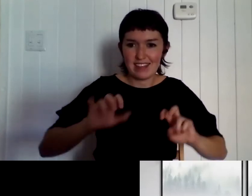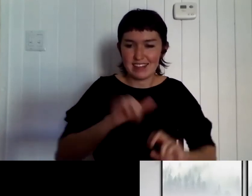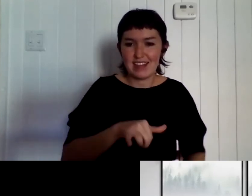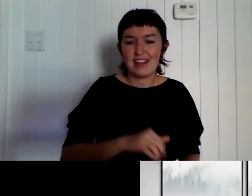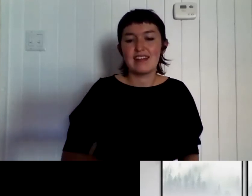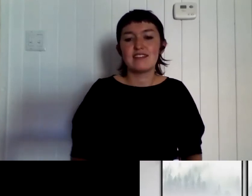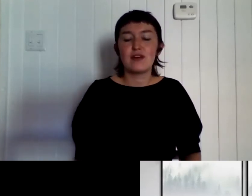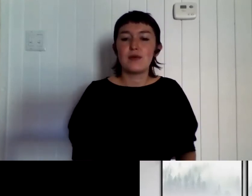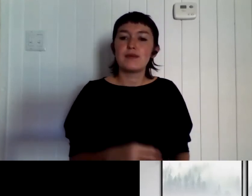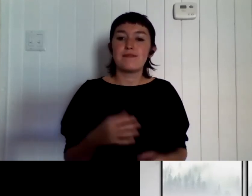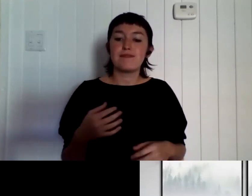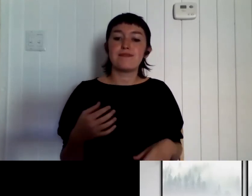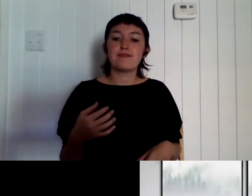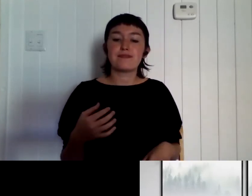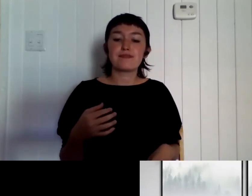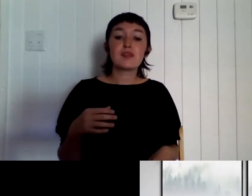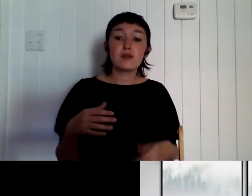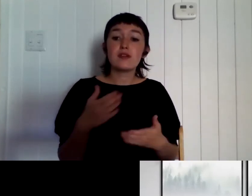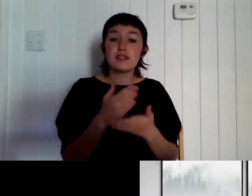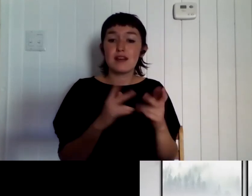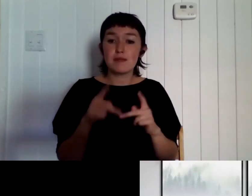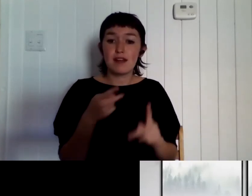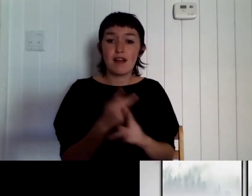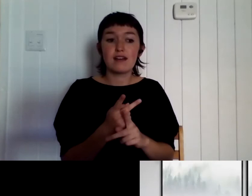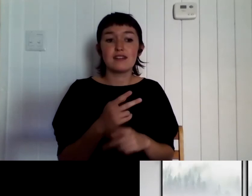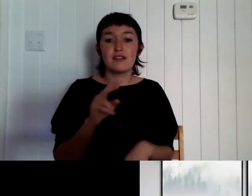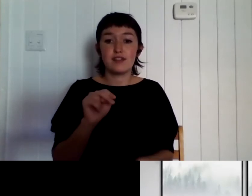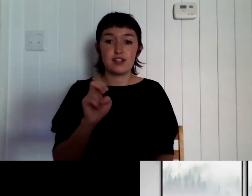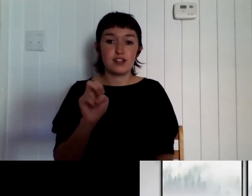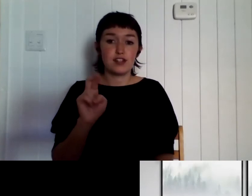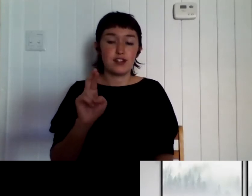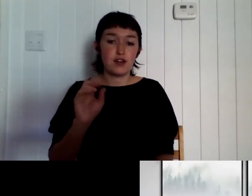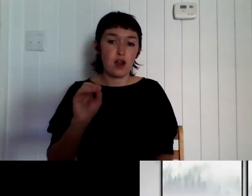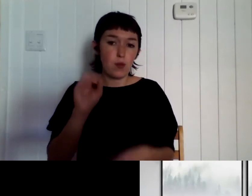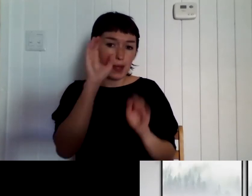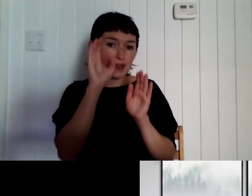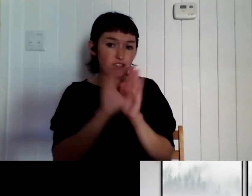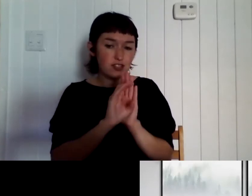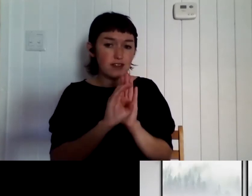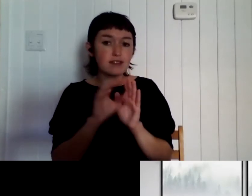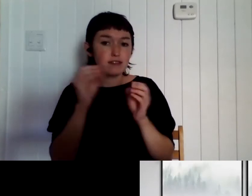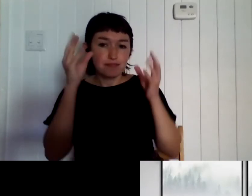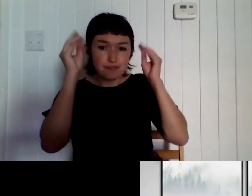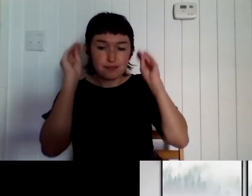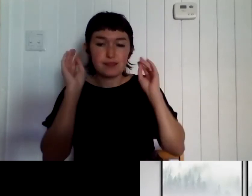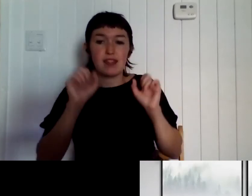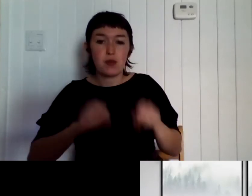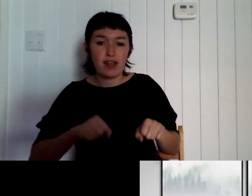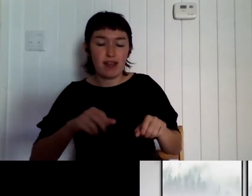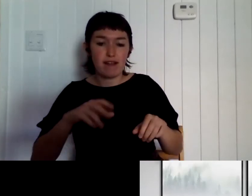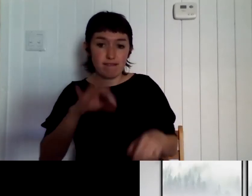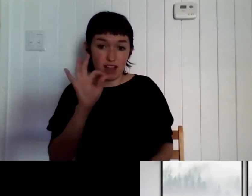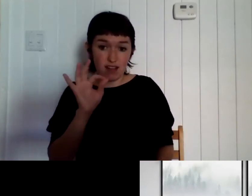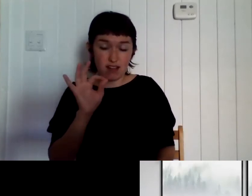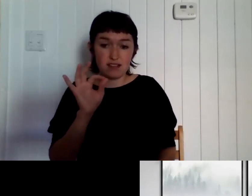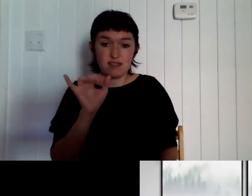some types of neuroimaging that currently go on that can get down to that resolution. So if somebody's having brain